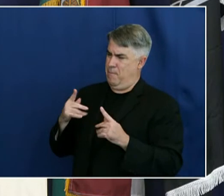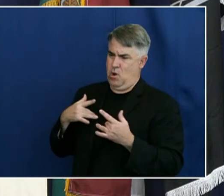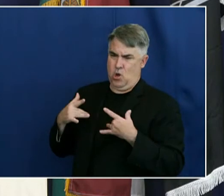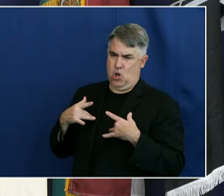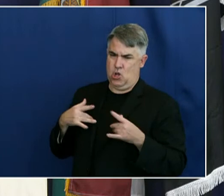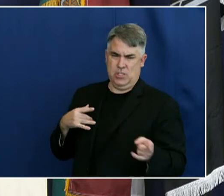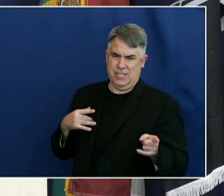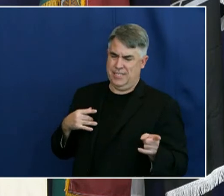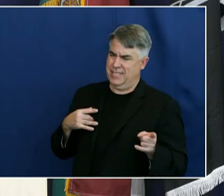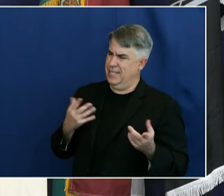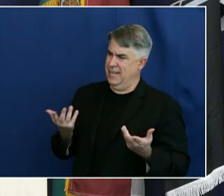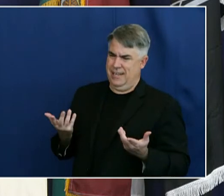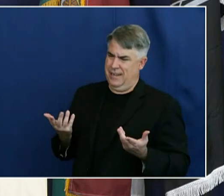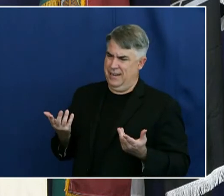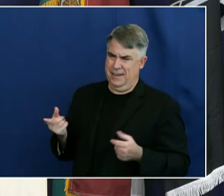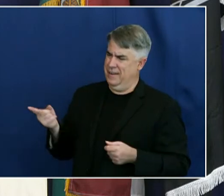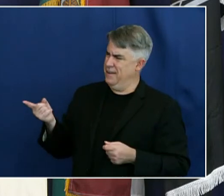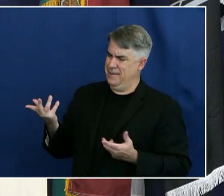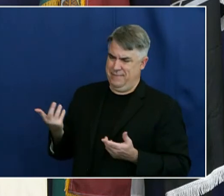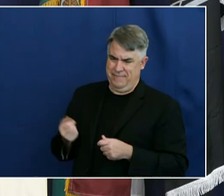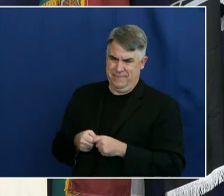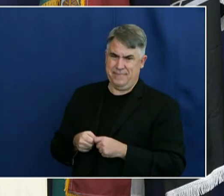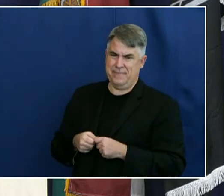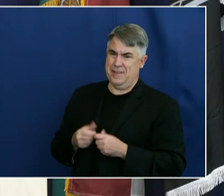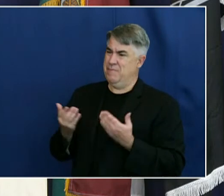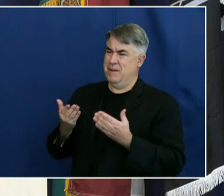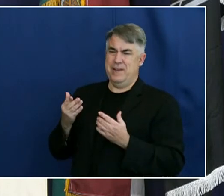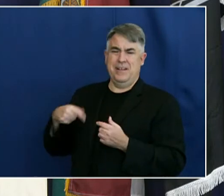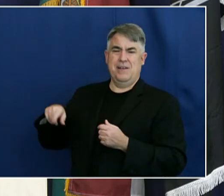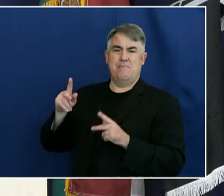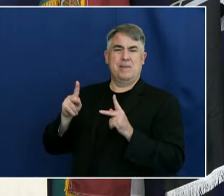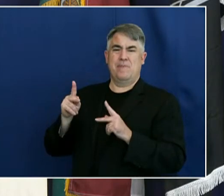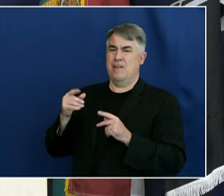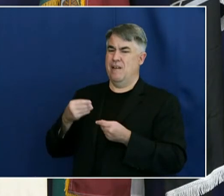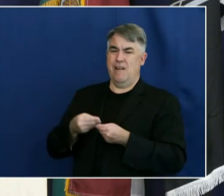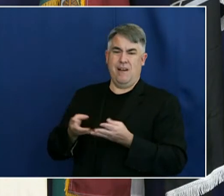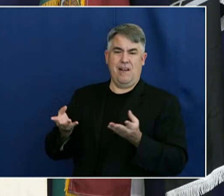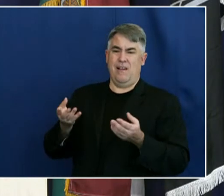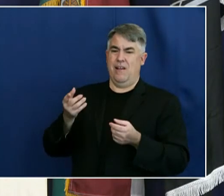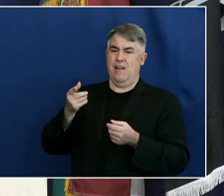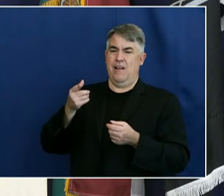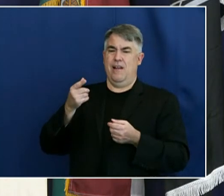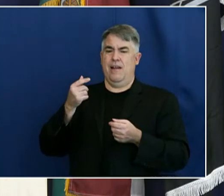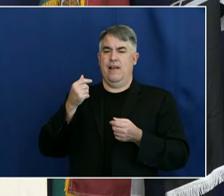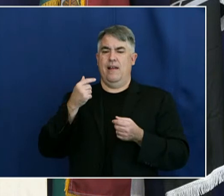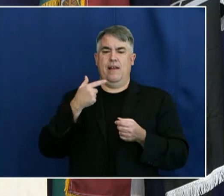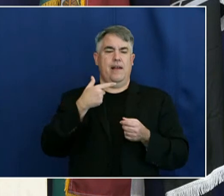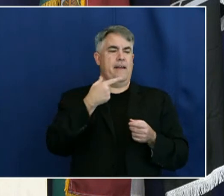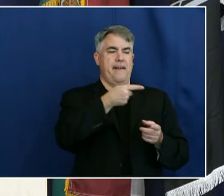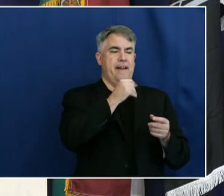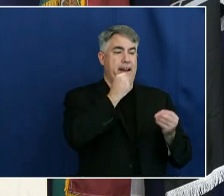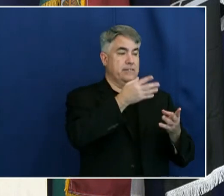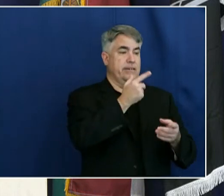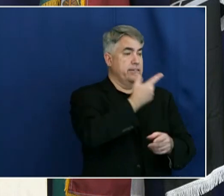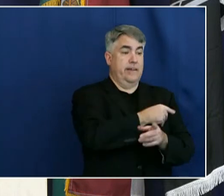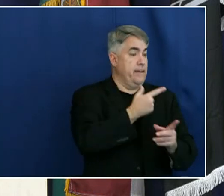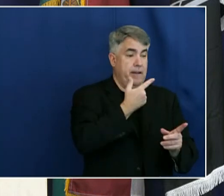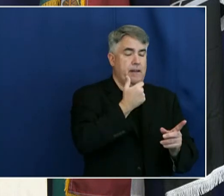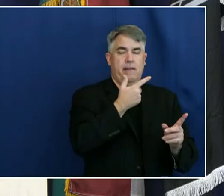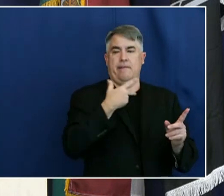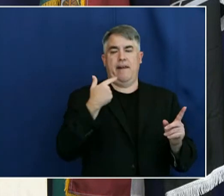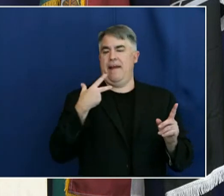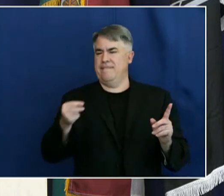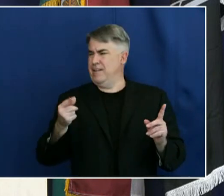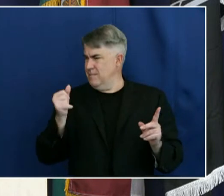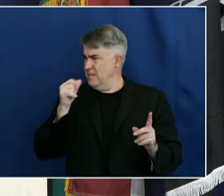have a problem with maybe not getting the vaccines that they were thought to be getting, they would go to the county for questions. I had a lot